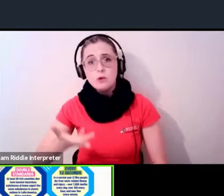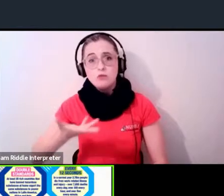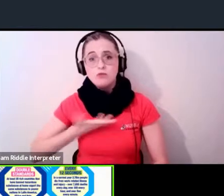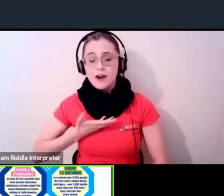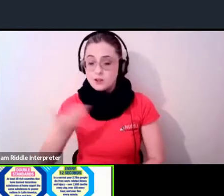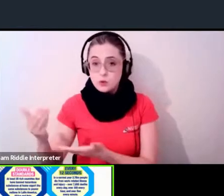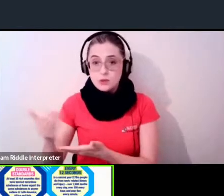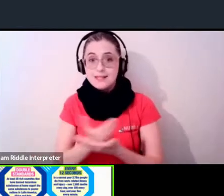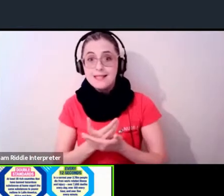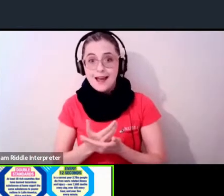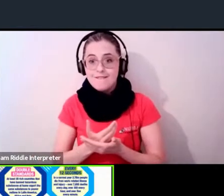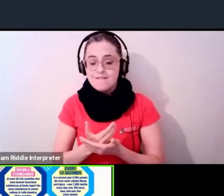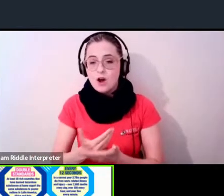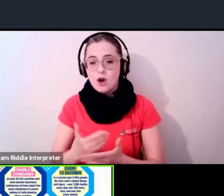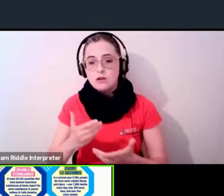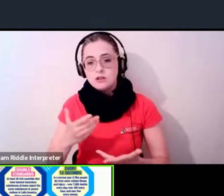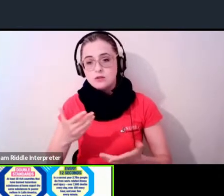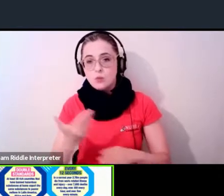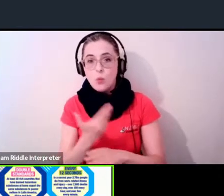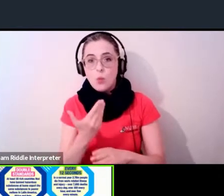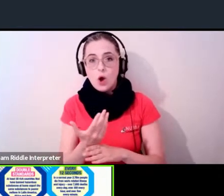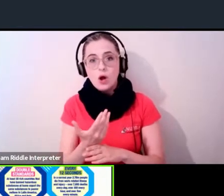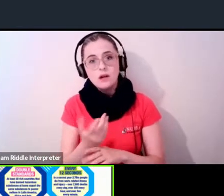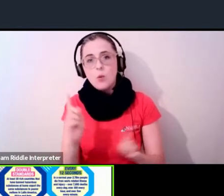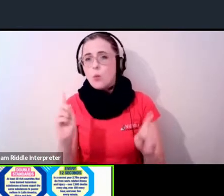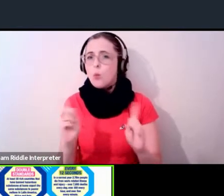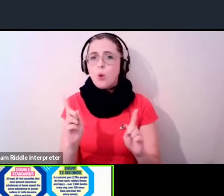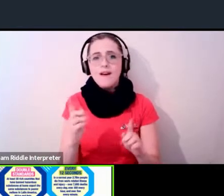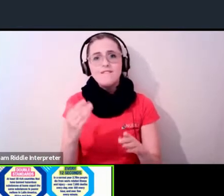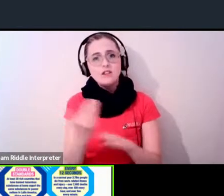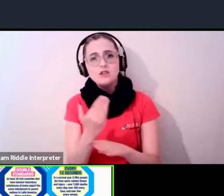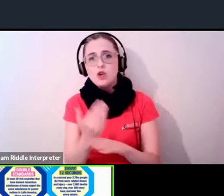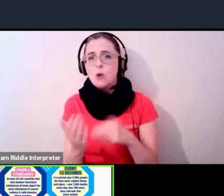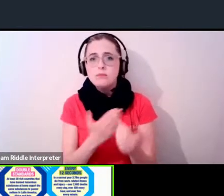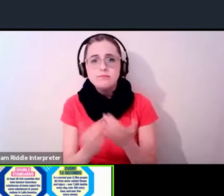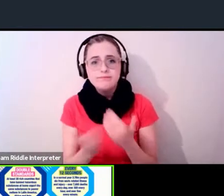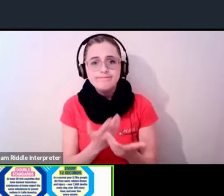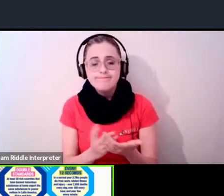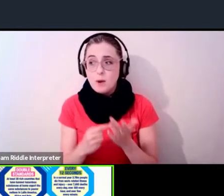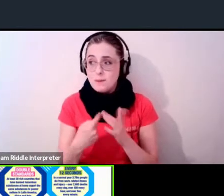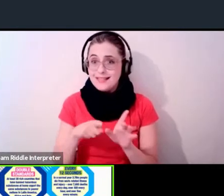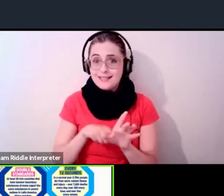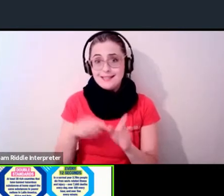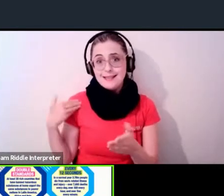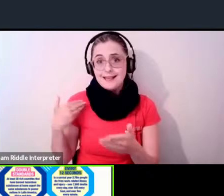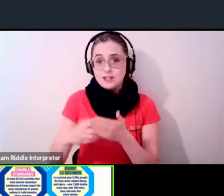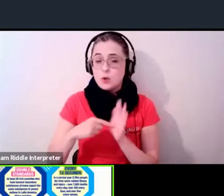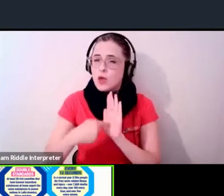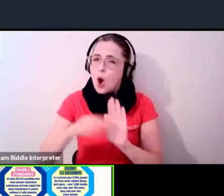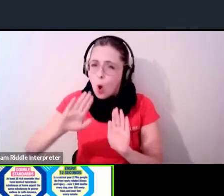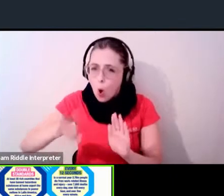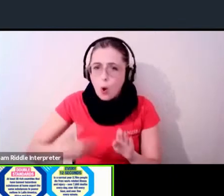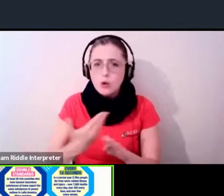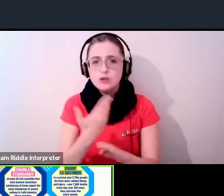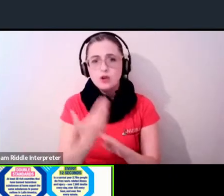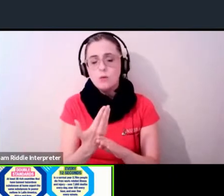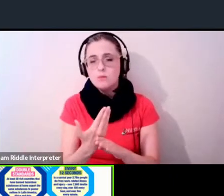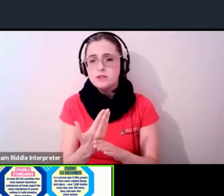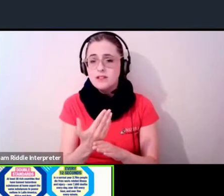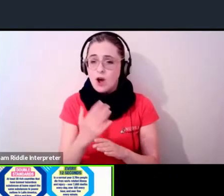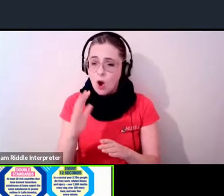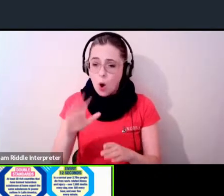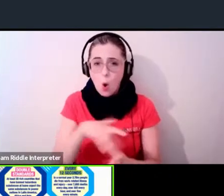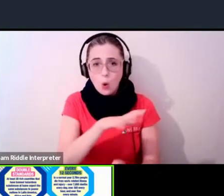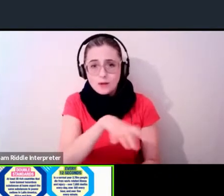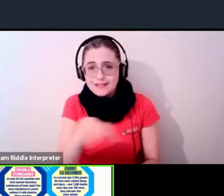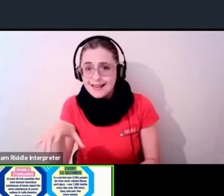job we do. And the pandemic year has illustrated how all jobs, all work and all sectors can be dangerous